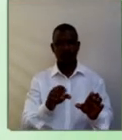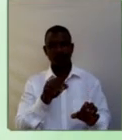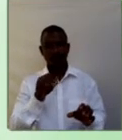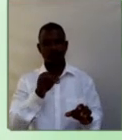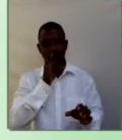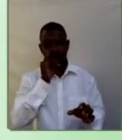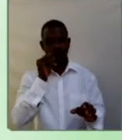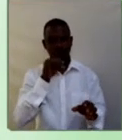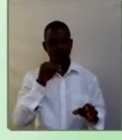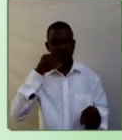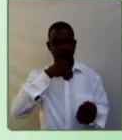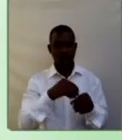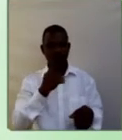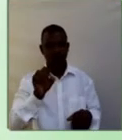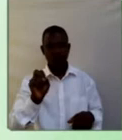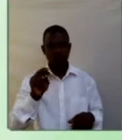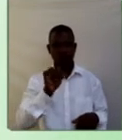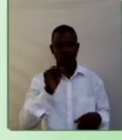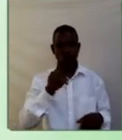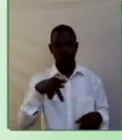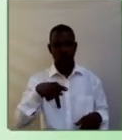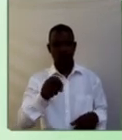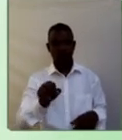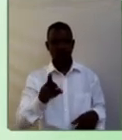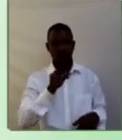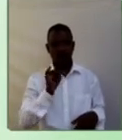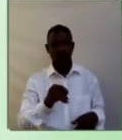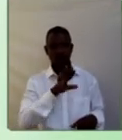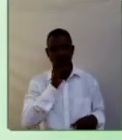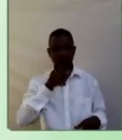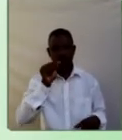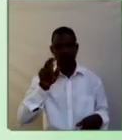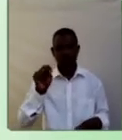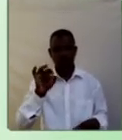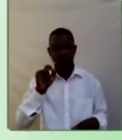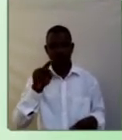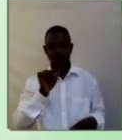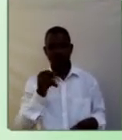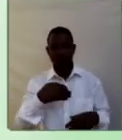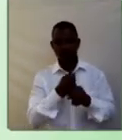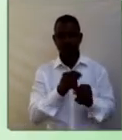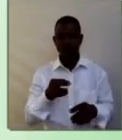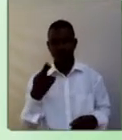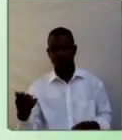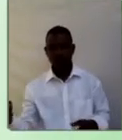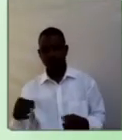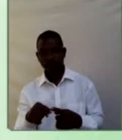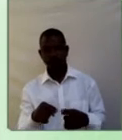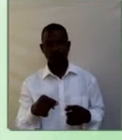8. Indefinite pronouns. An indefinite pronoun makes